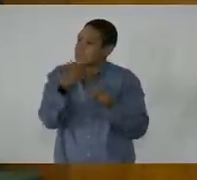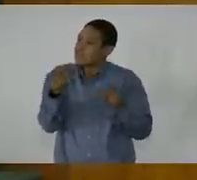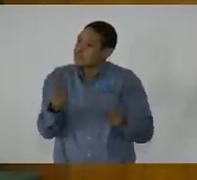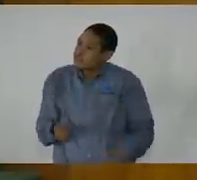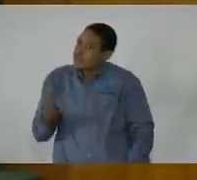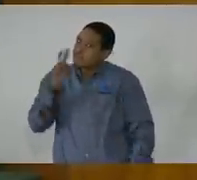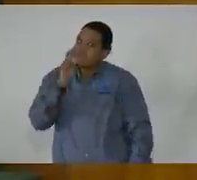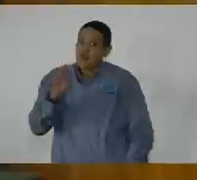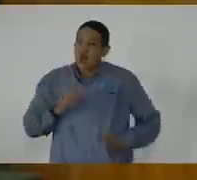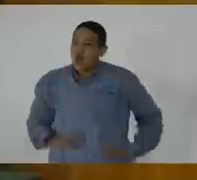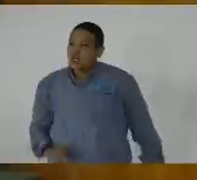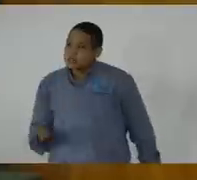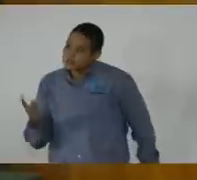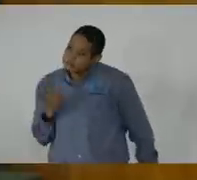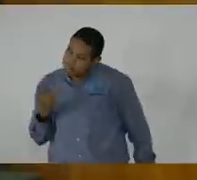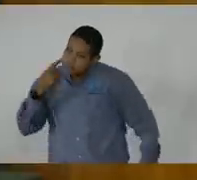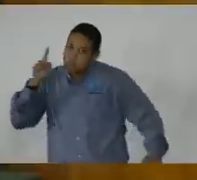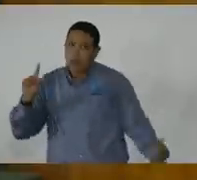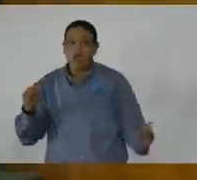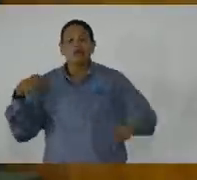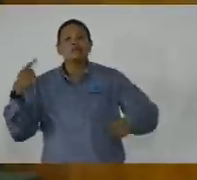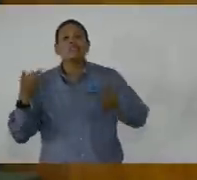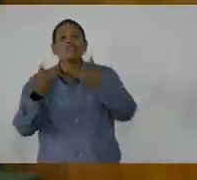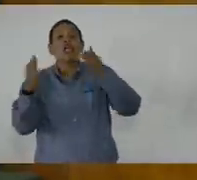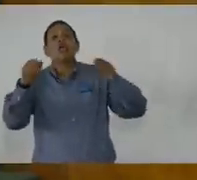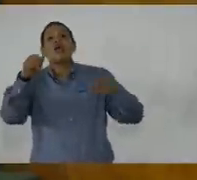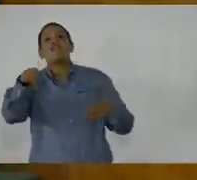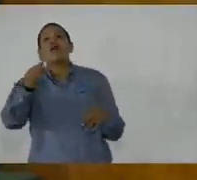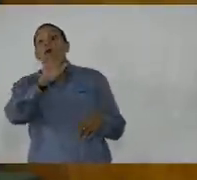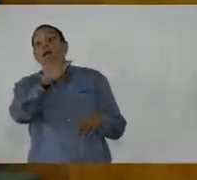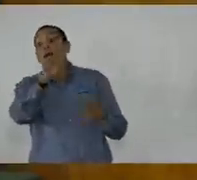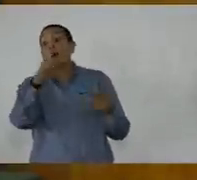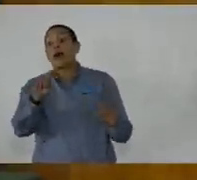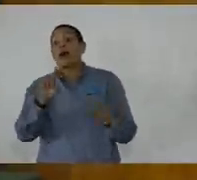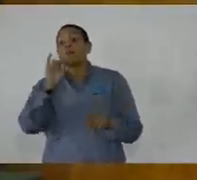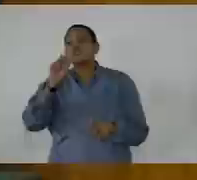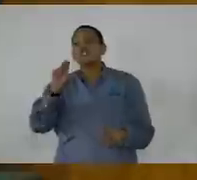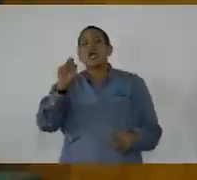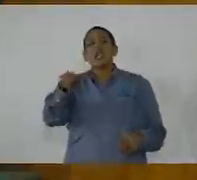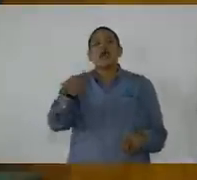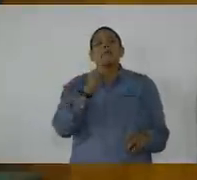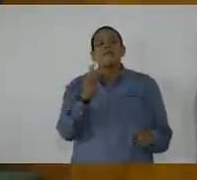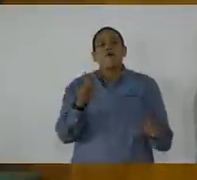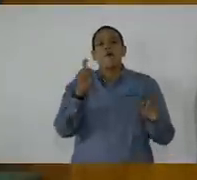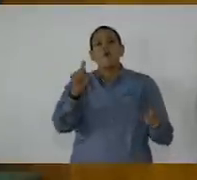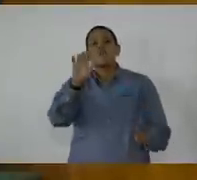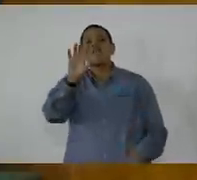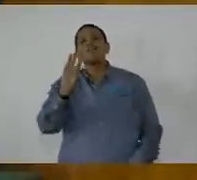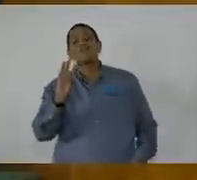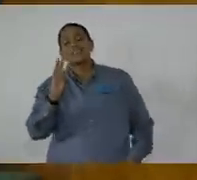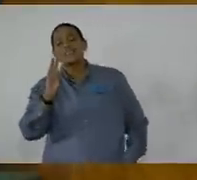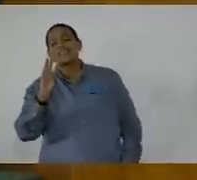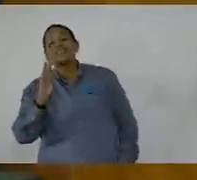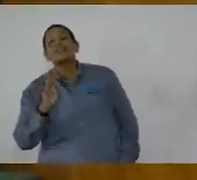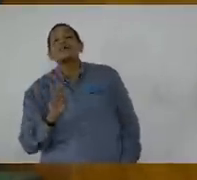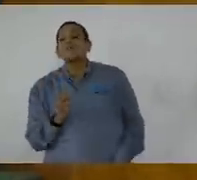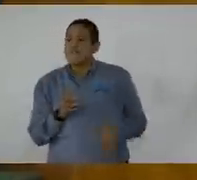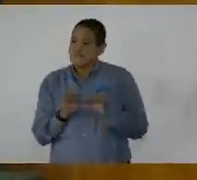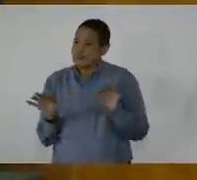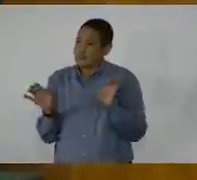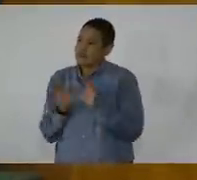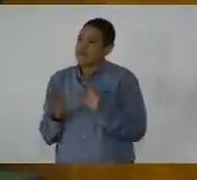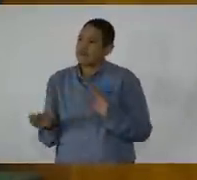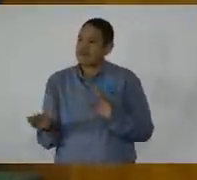to our consumers. Since the launch of PAP, Madam Speaker, JANAC has awarded 56 pre-accreditation